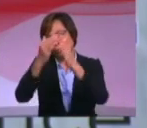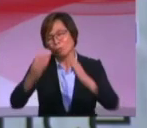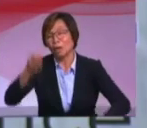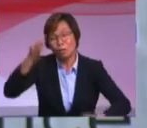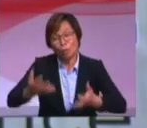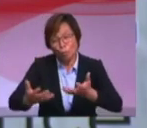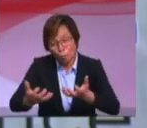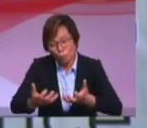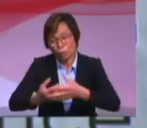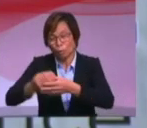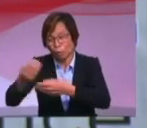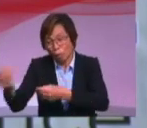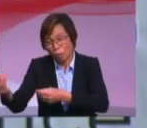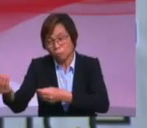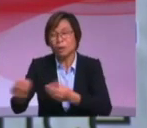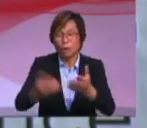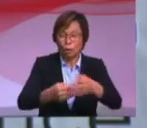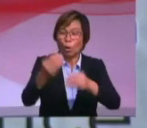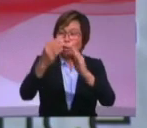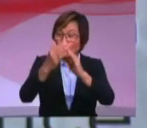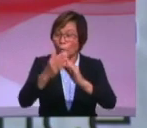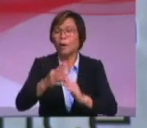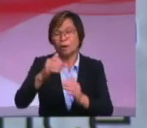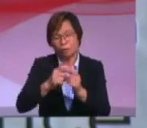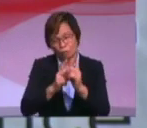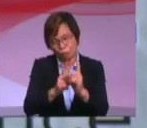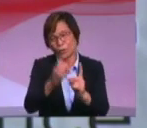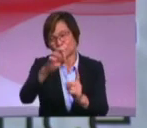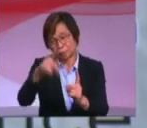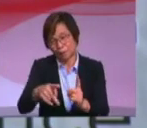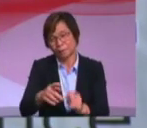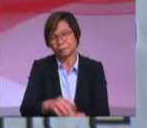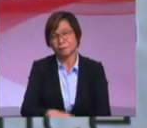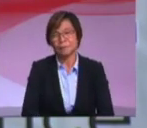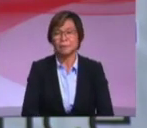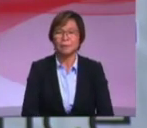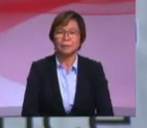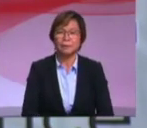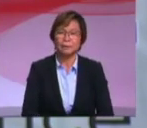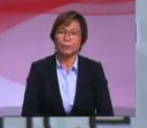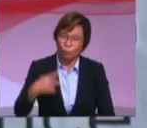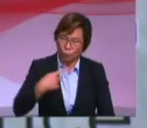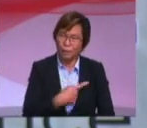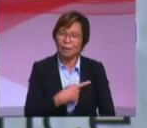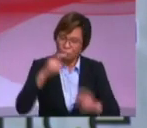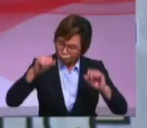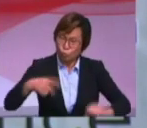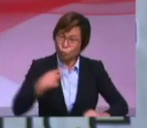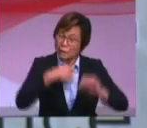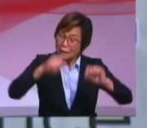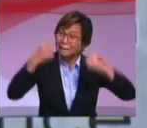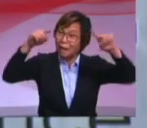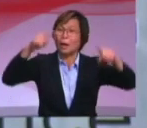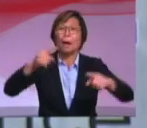to come out from the house make sure that you comply to the sop so that's uh i think we can make it if we have